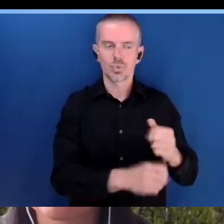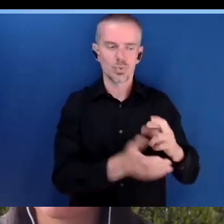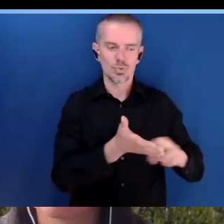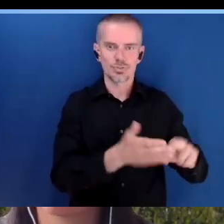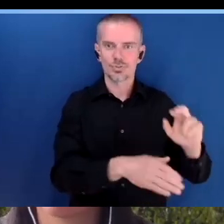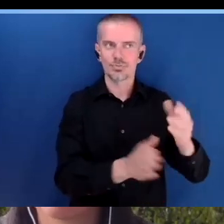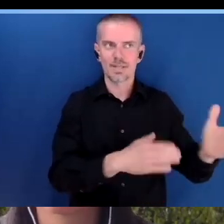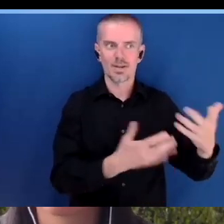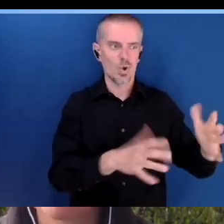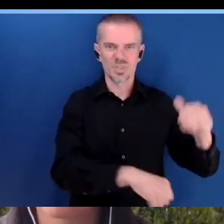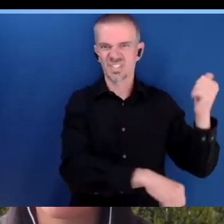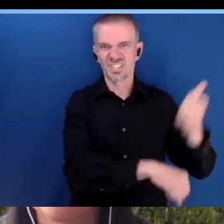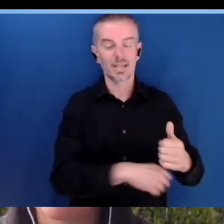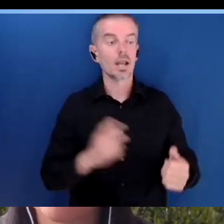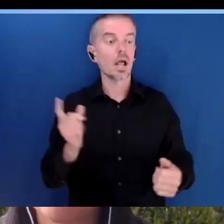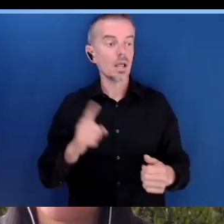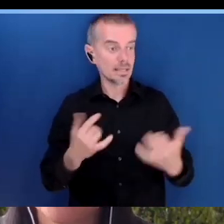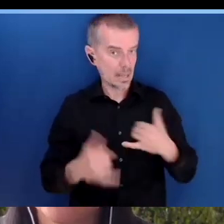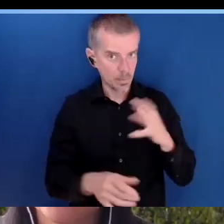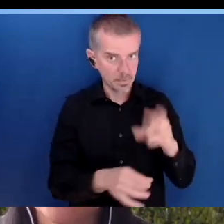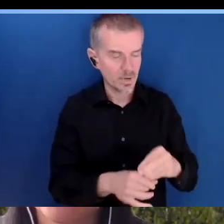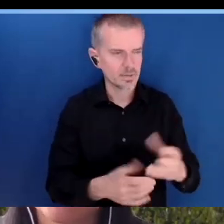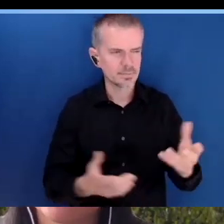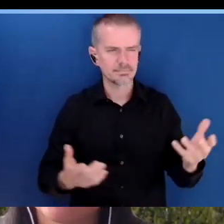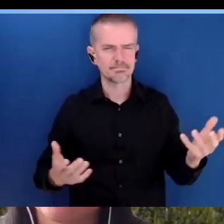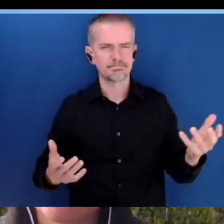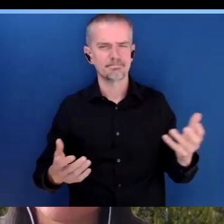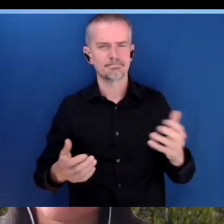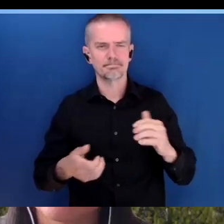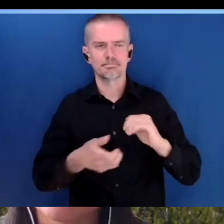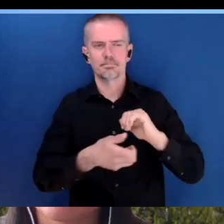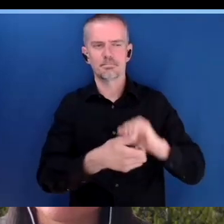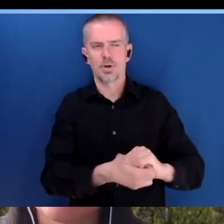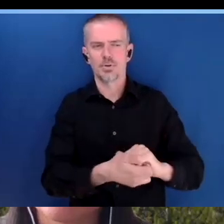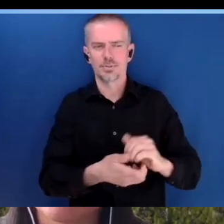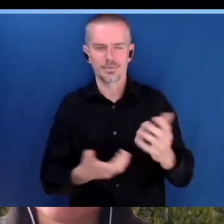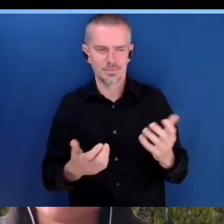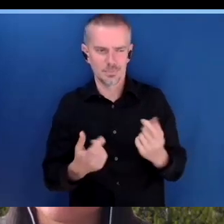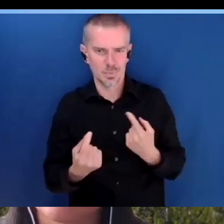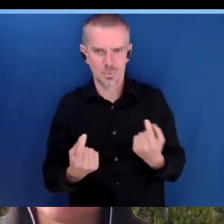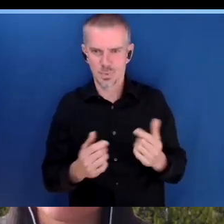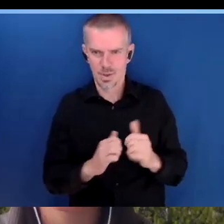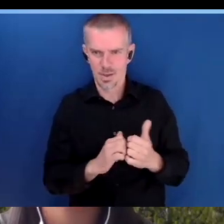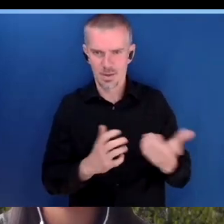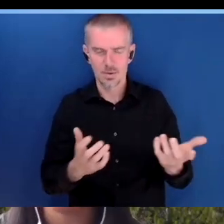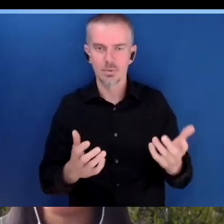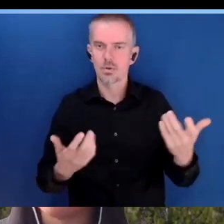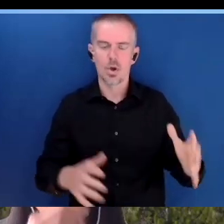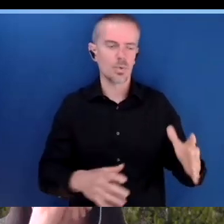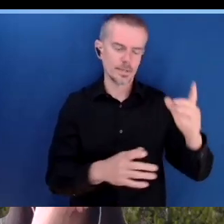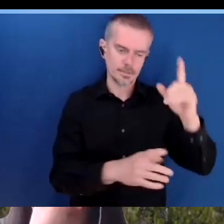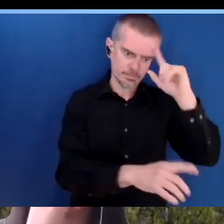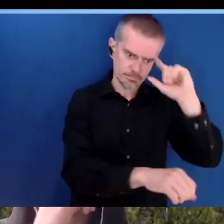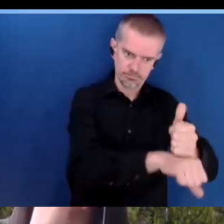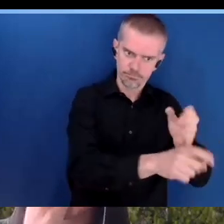baked, it's really hard to insert partners, even if you want to, because the die has been cast, the budgets